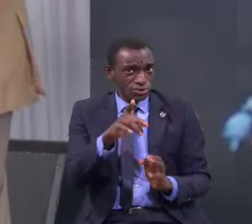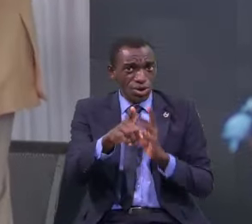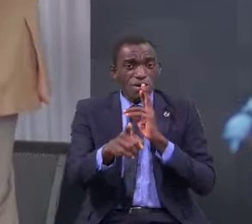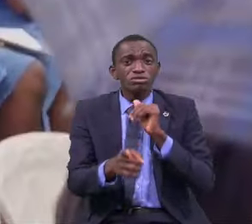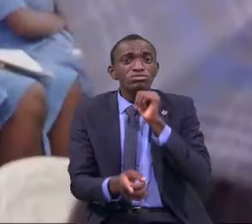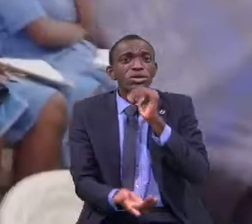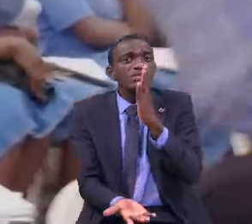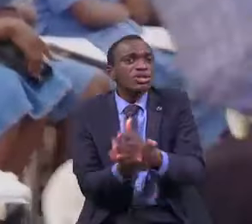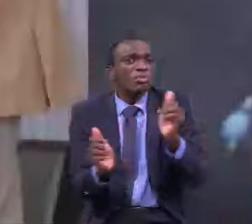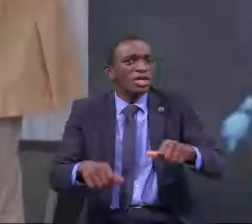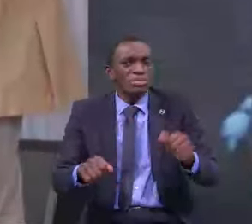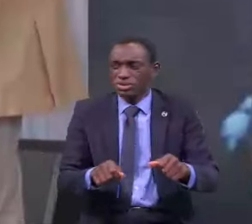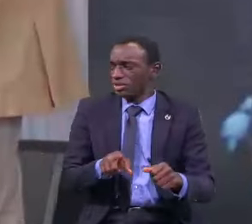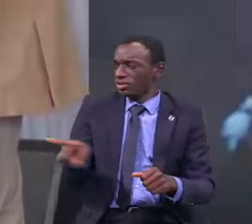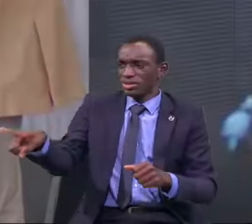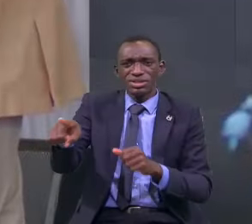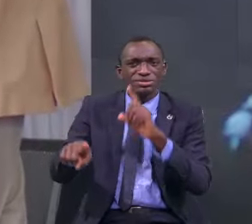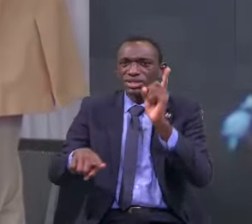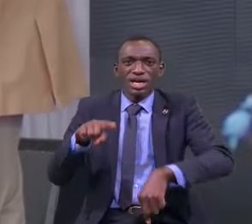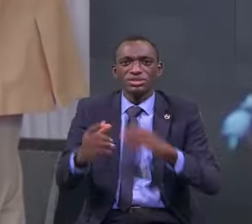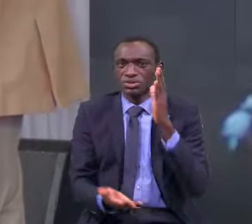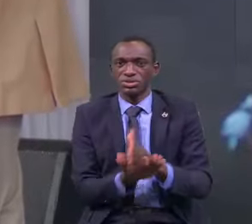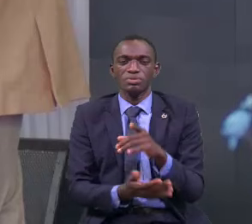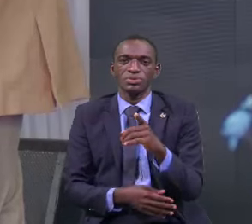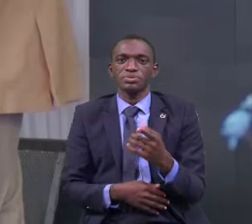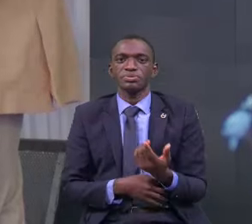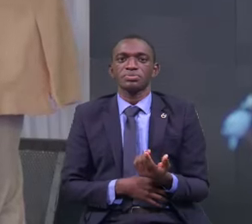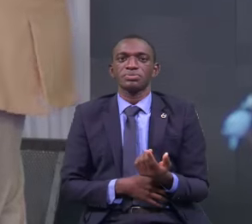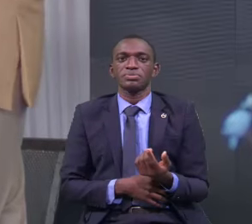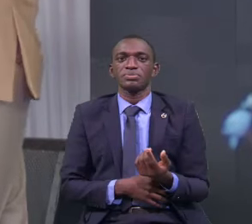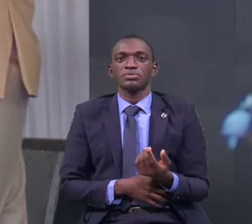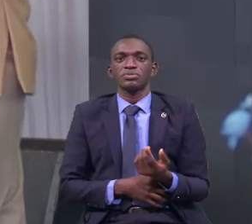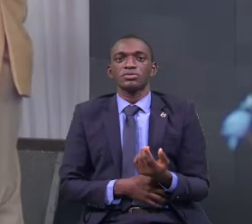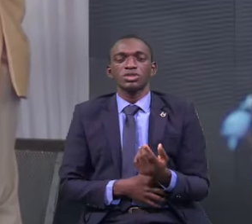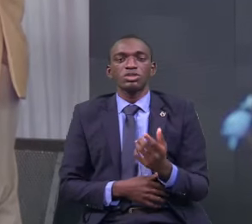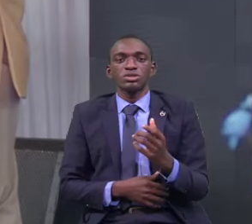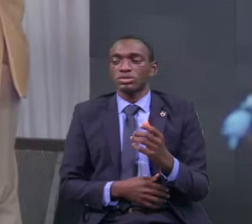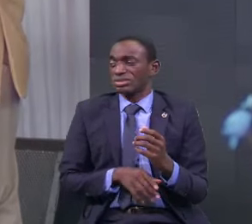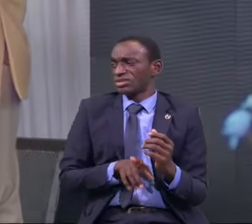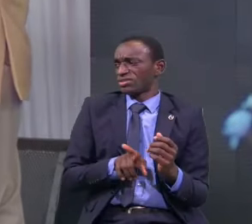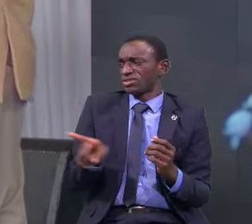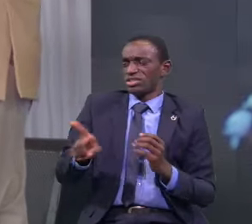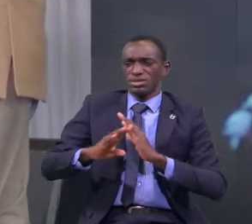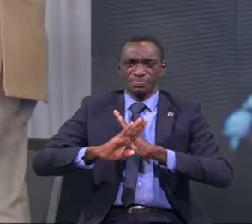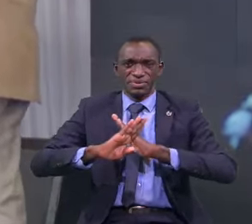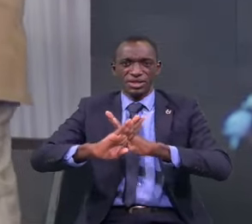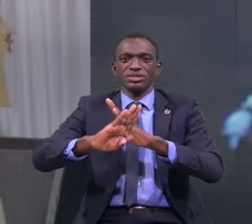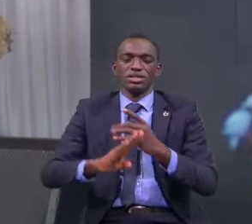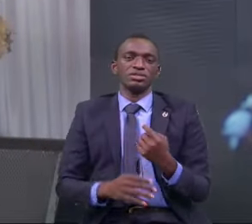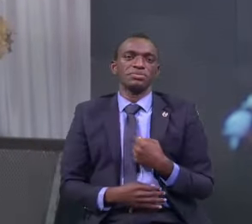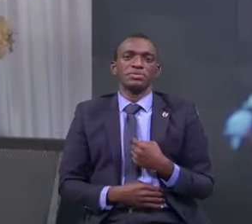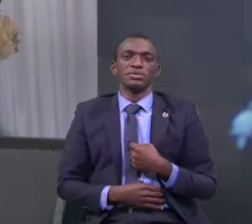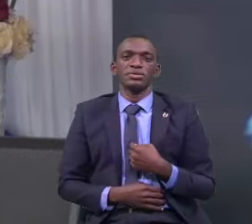have stopped you. Si tu étais inarrêtable, personne ne pouvait t'arrêter. They hindered me. On m'a